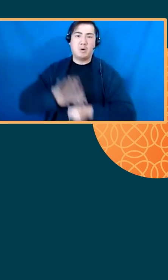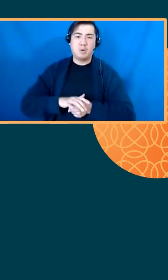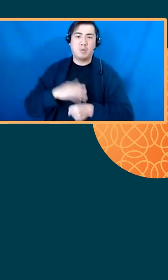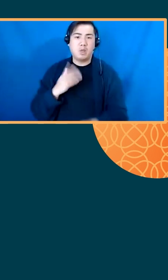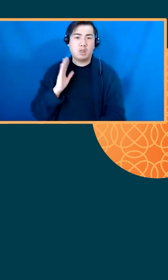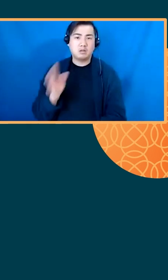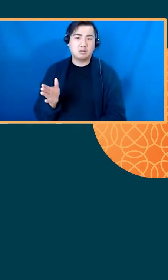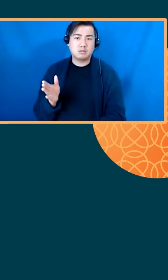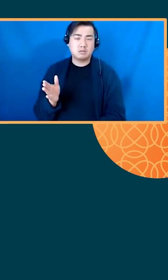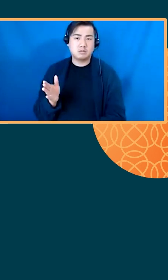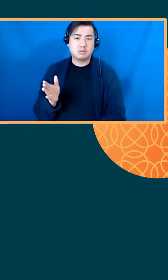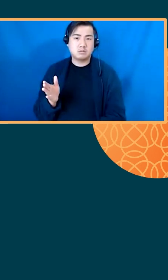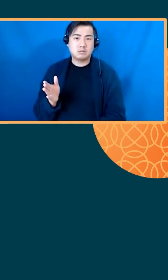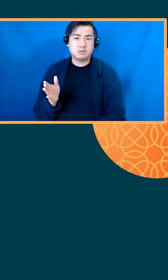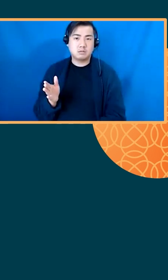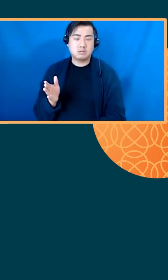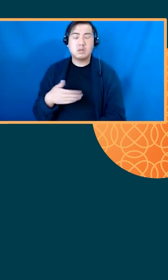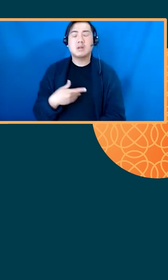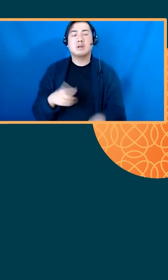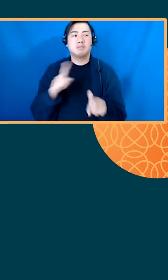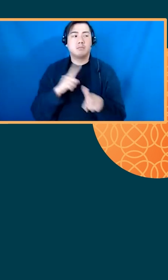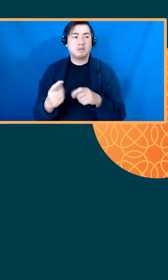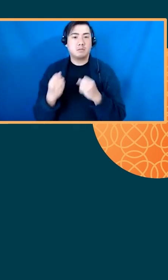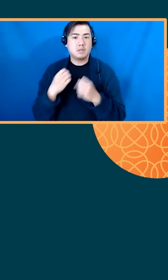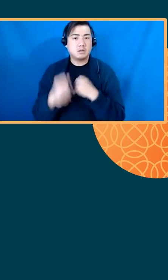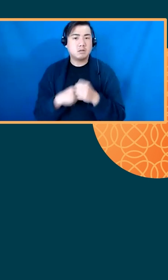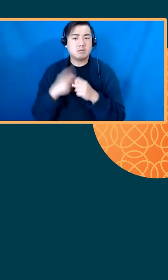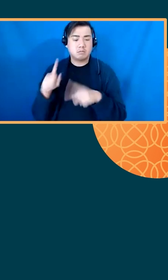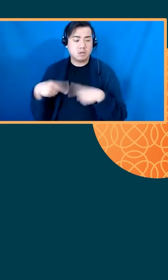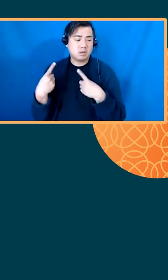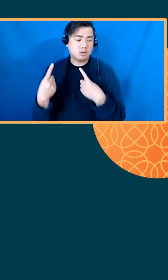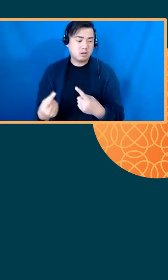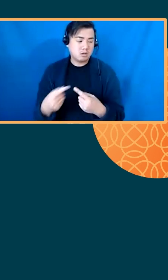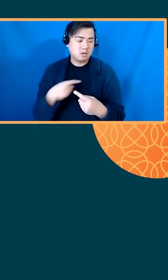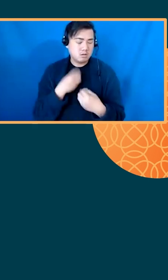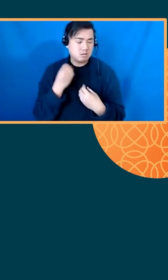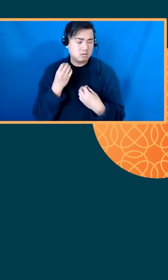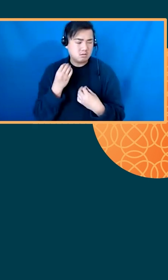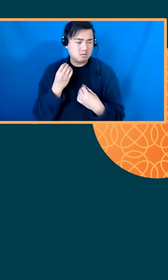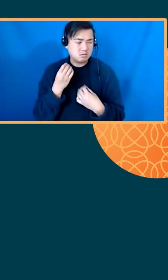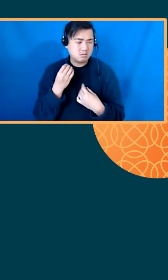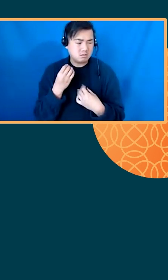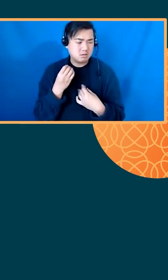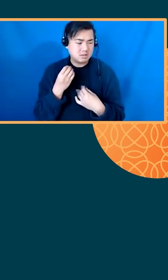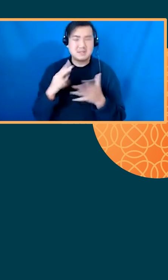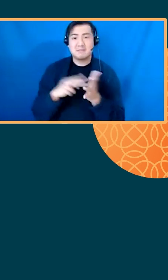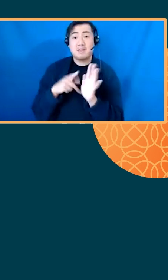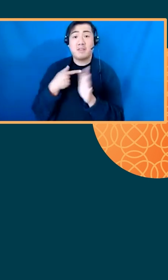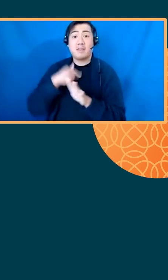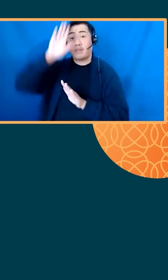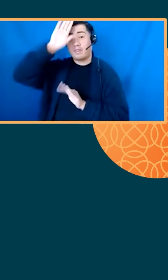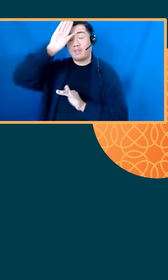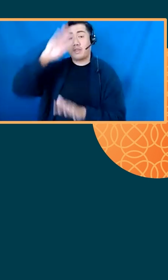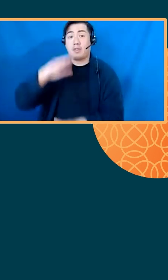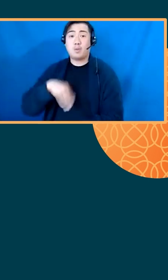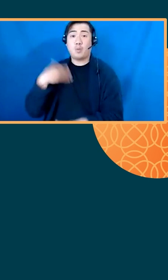in learning over the years what that actually means, I'm not playing into white supremacy. I'm